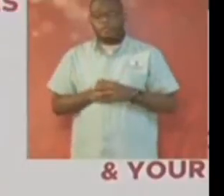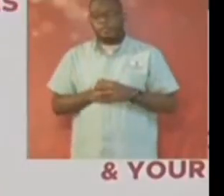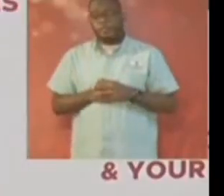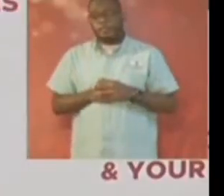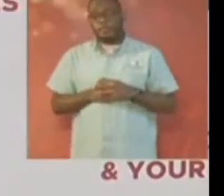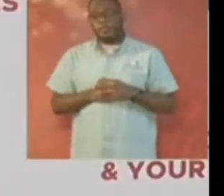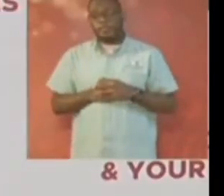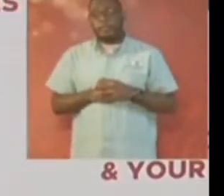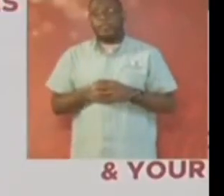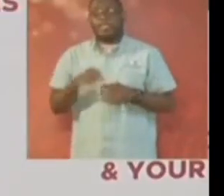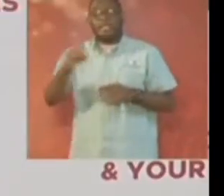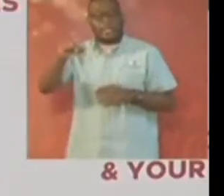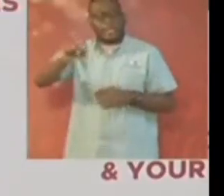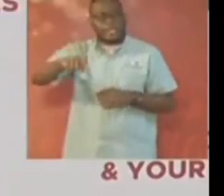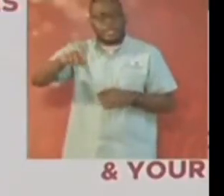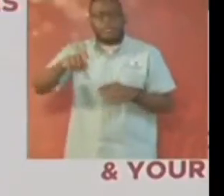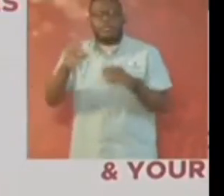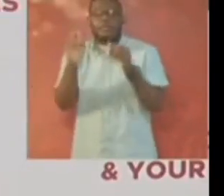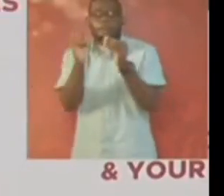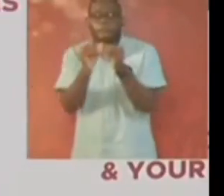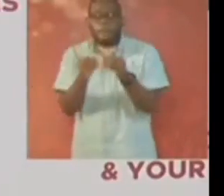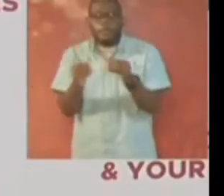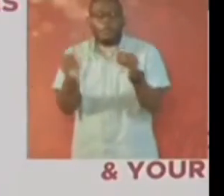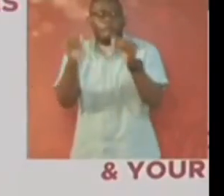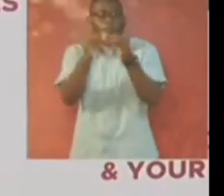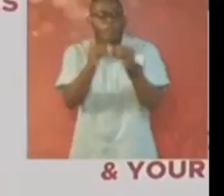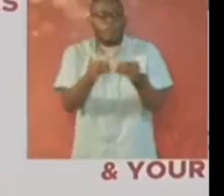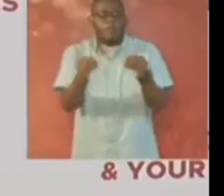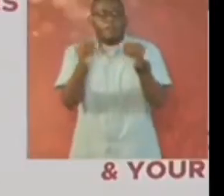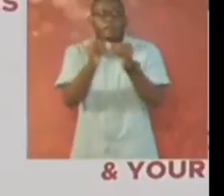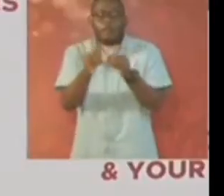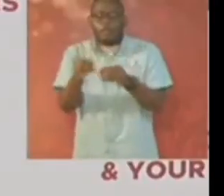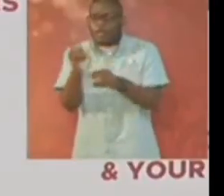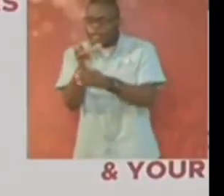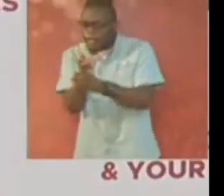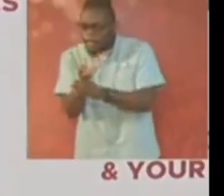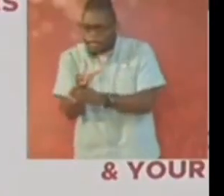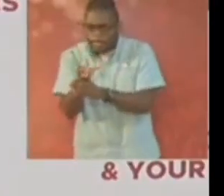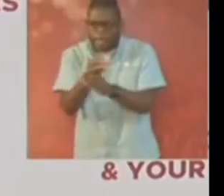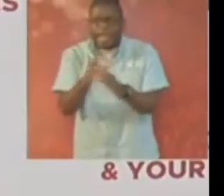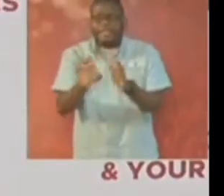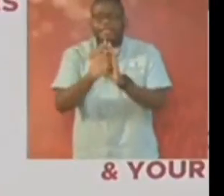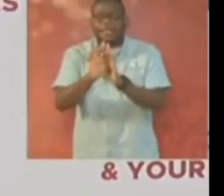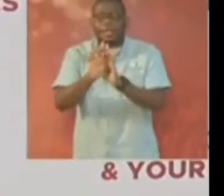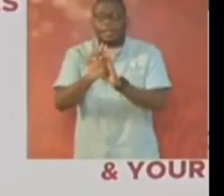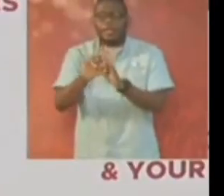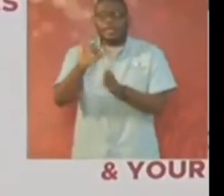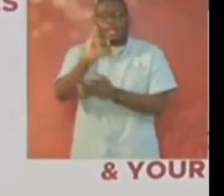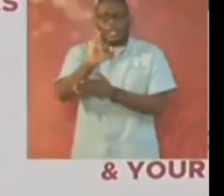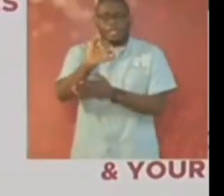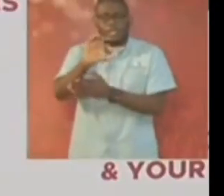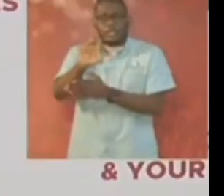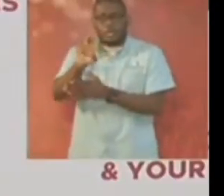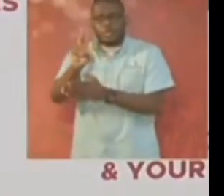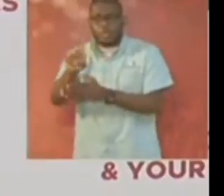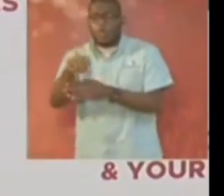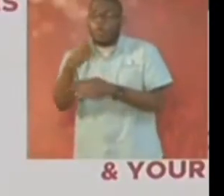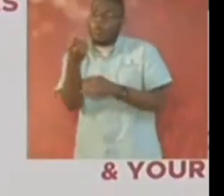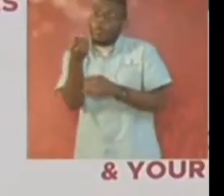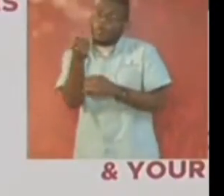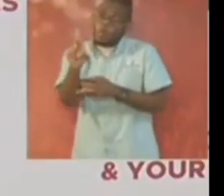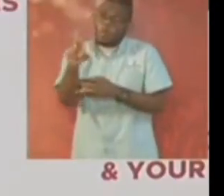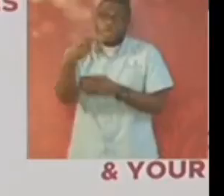requiring additional medical care, such as a high dependency unit bed or an ICU bed. With this in mind, we